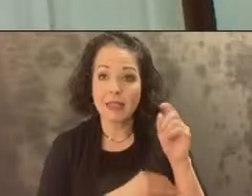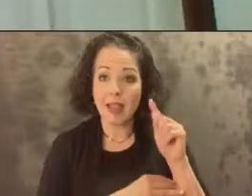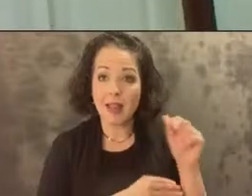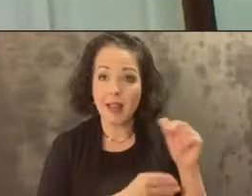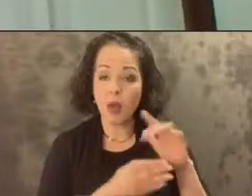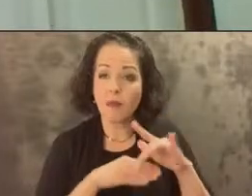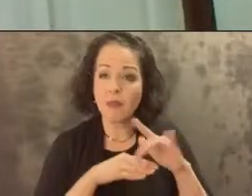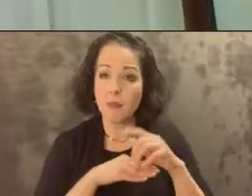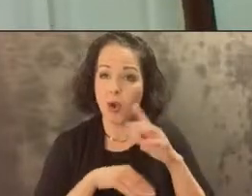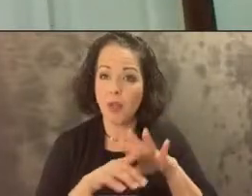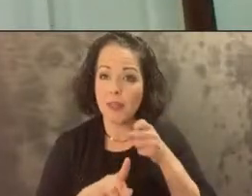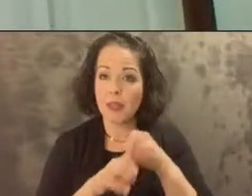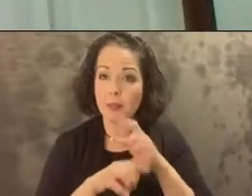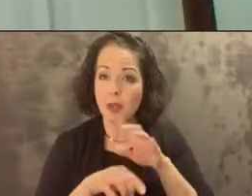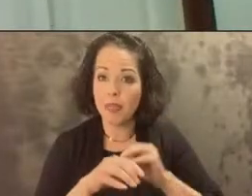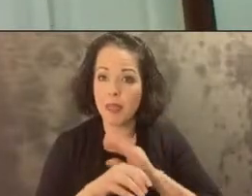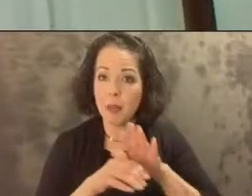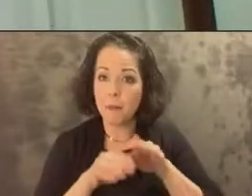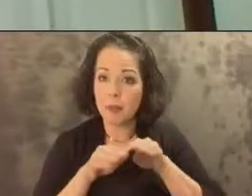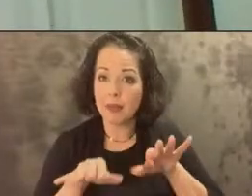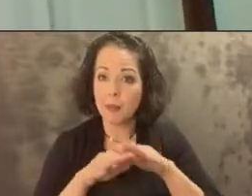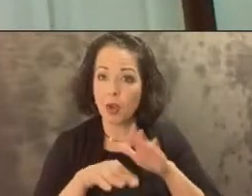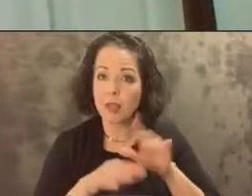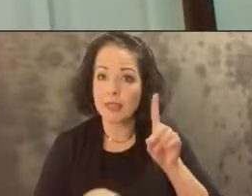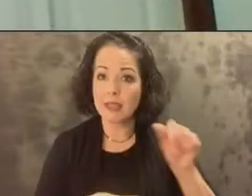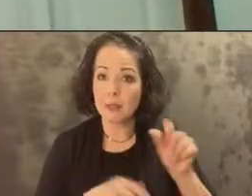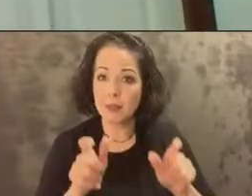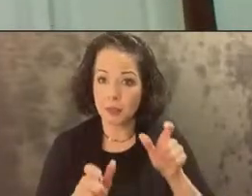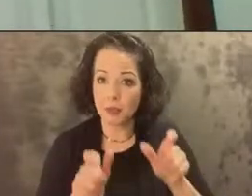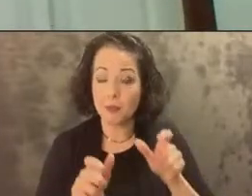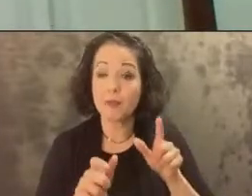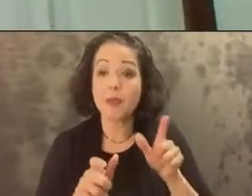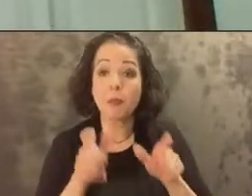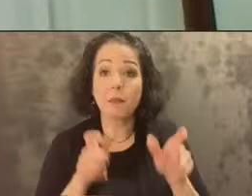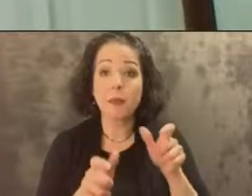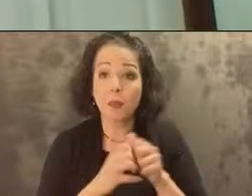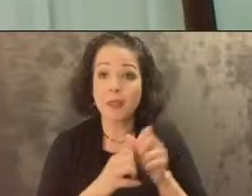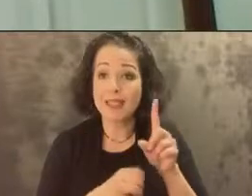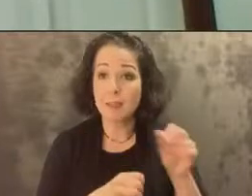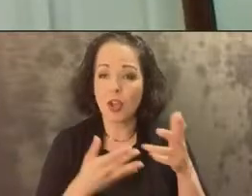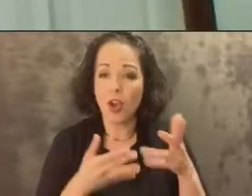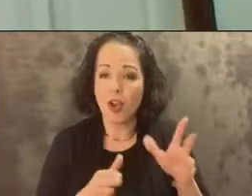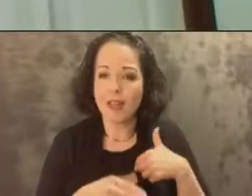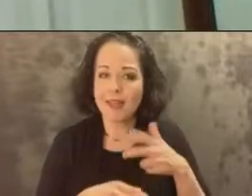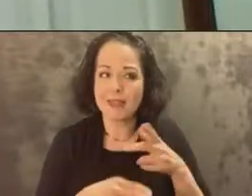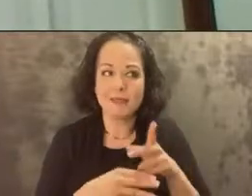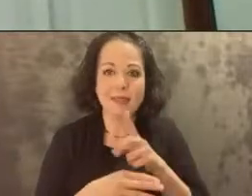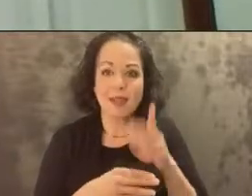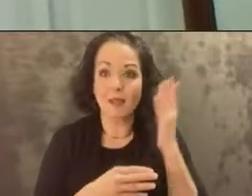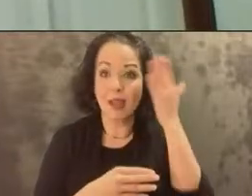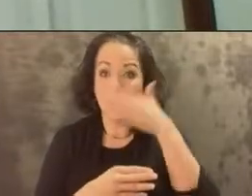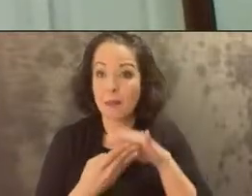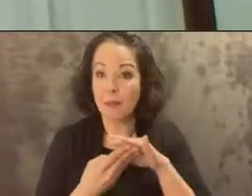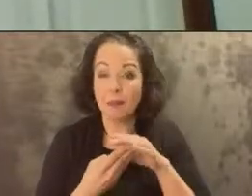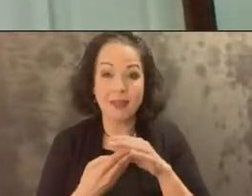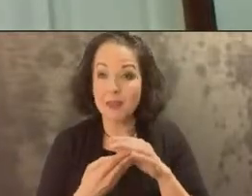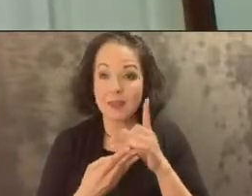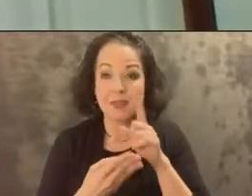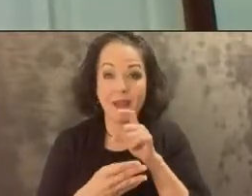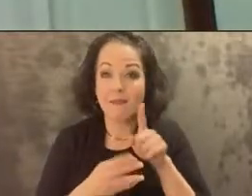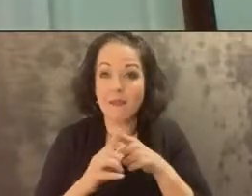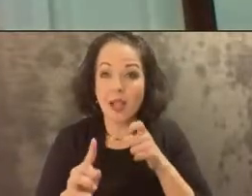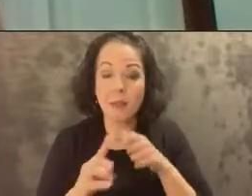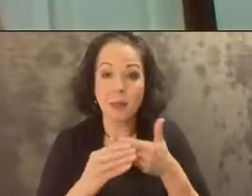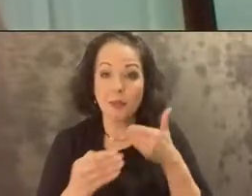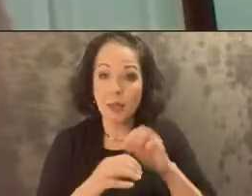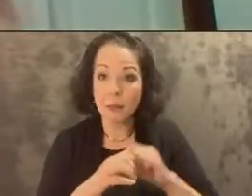on the impact of the pandemic on disabled lives. People with disabilities were already made invisible pre-pandemic across federal policy through